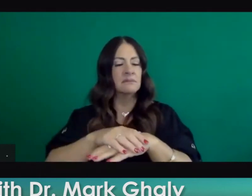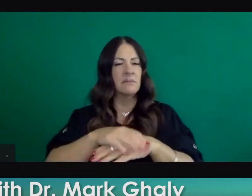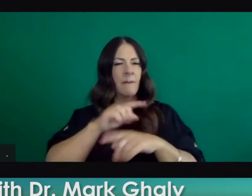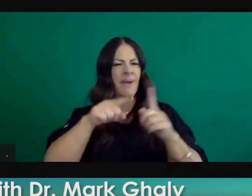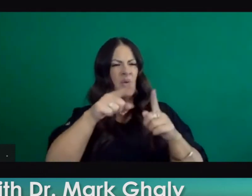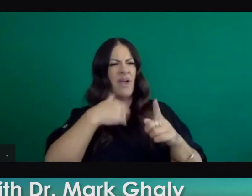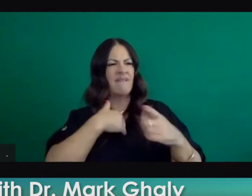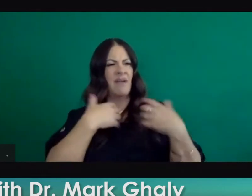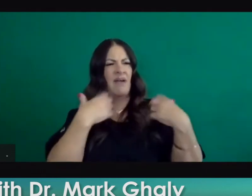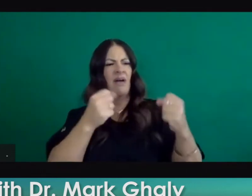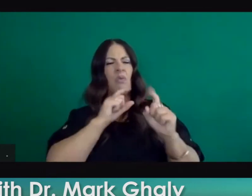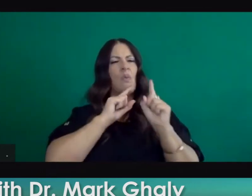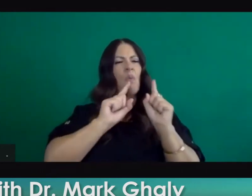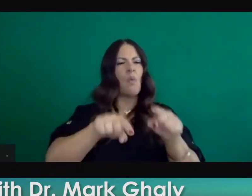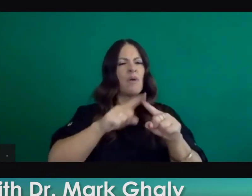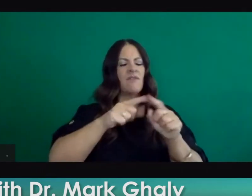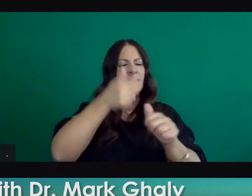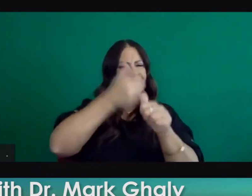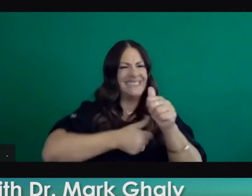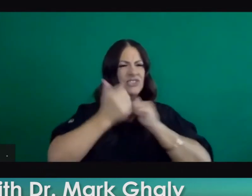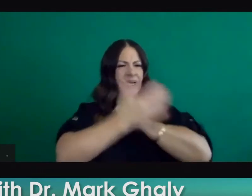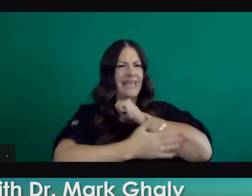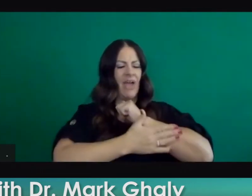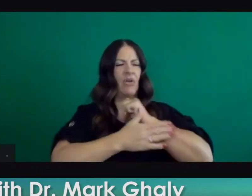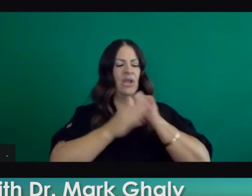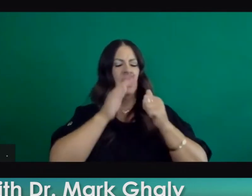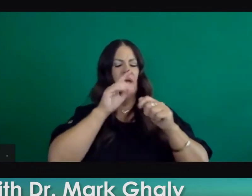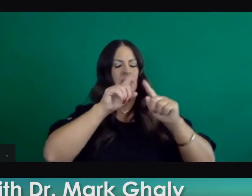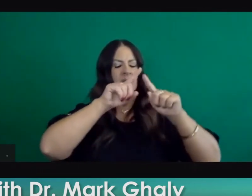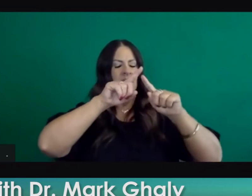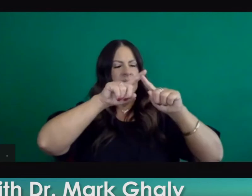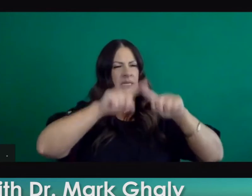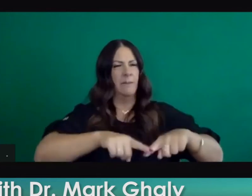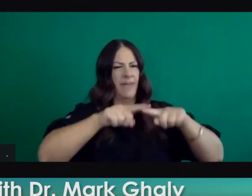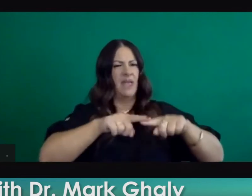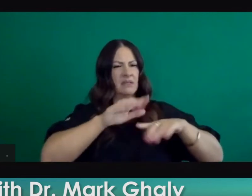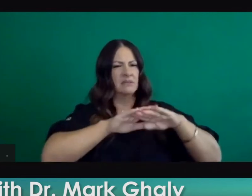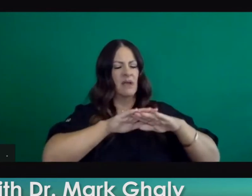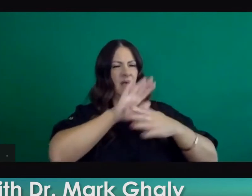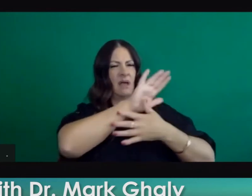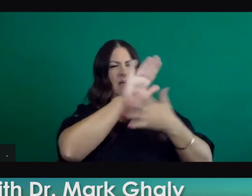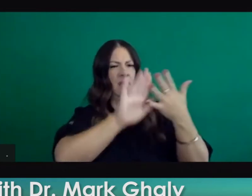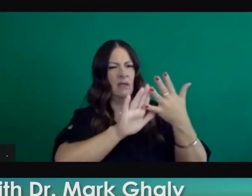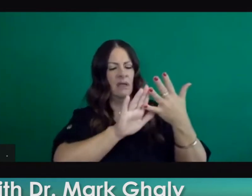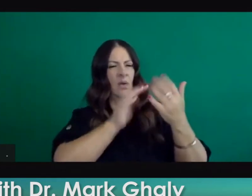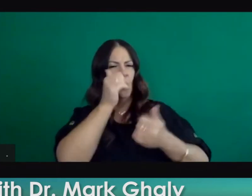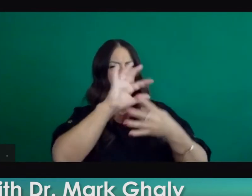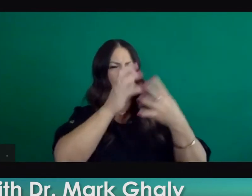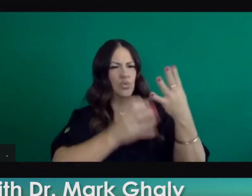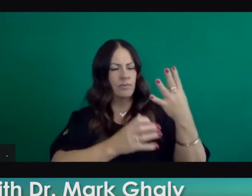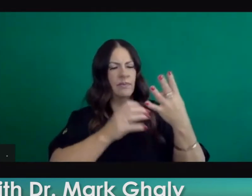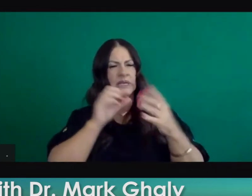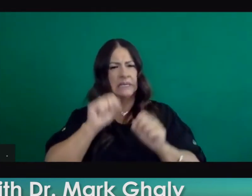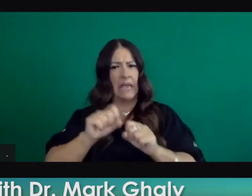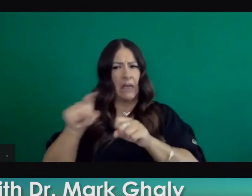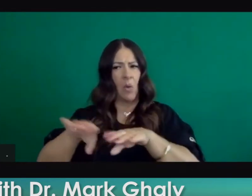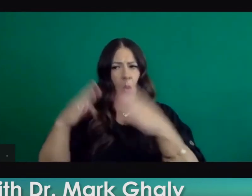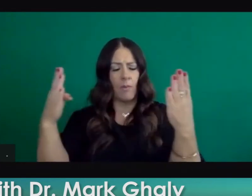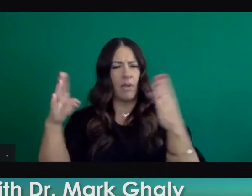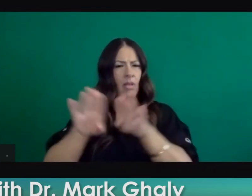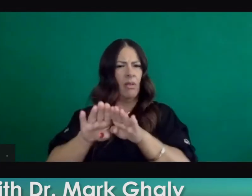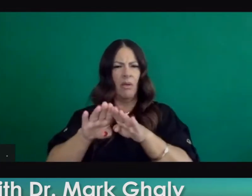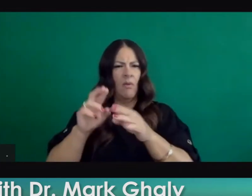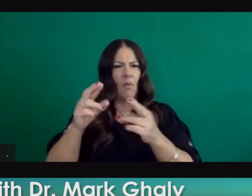orders from individual counties, or can municipalities and other levels of government just go ahead and open the playgrounds